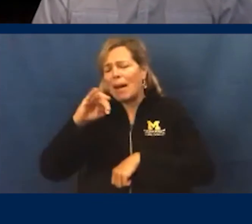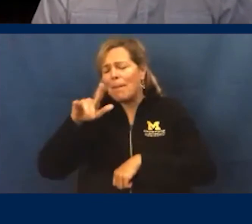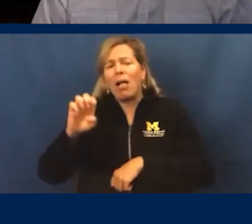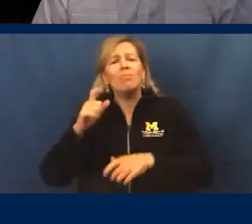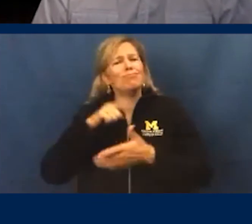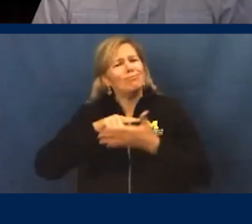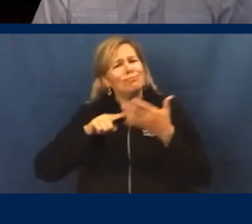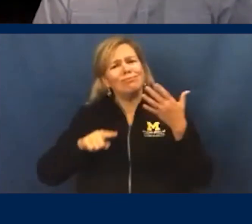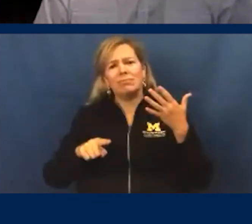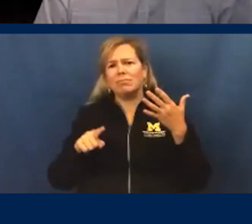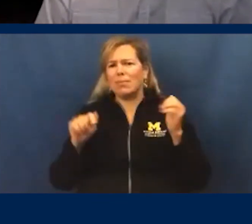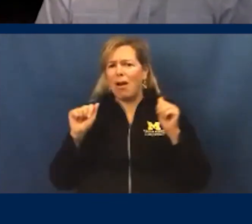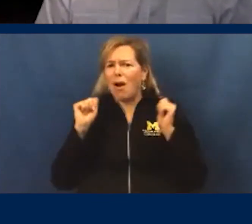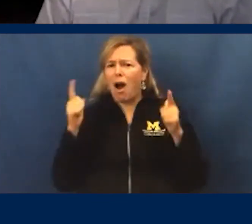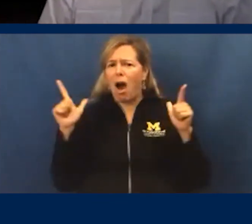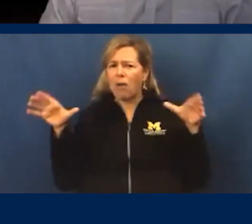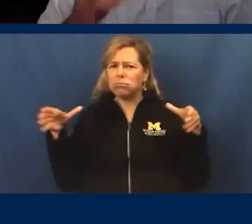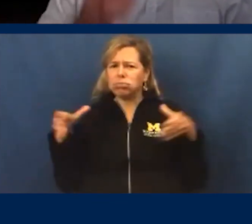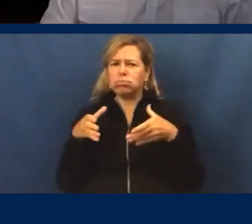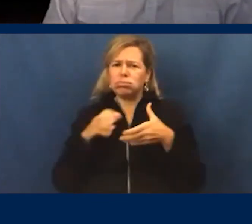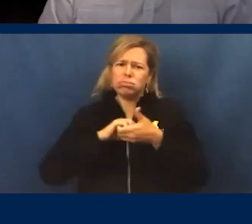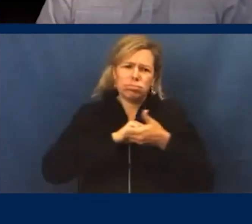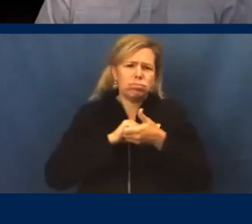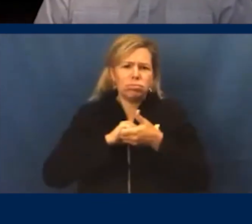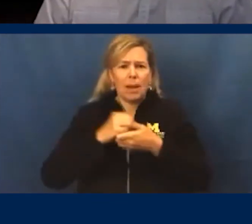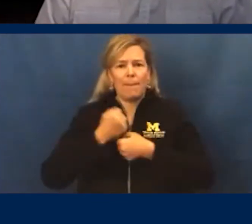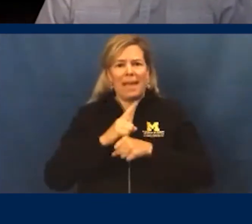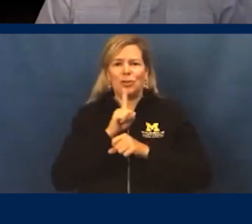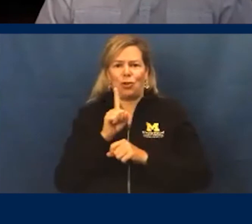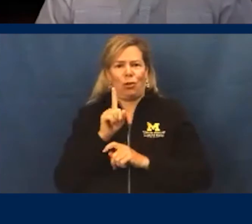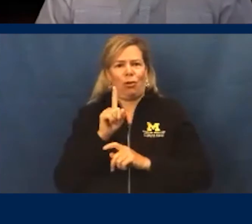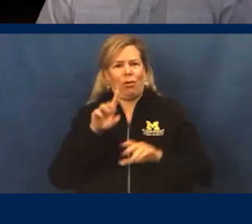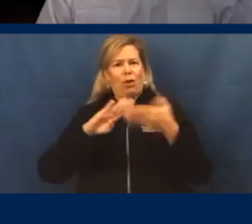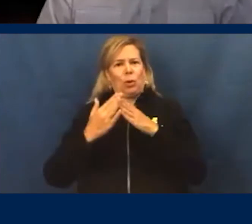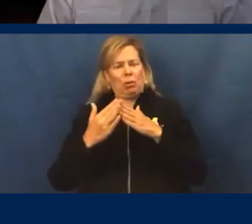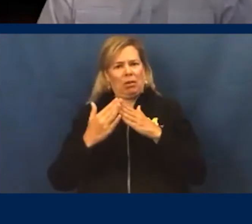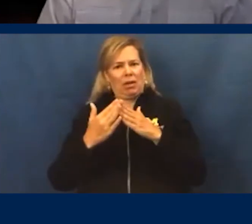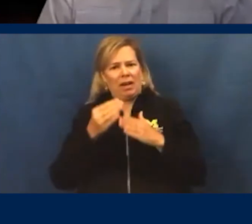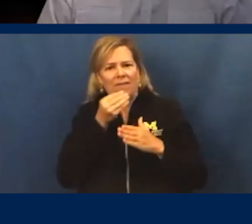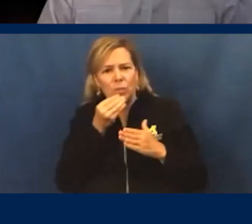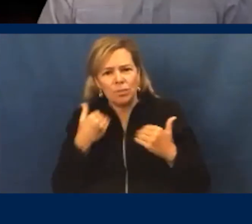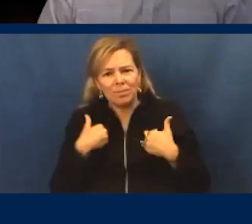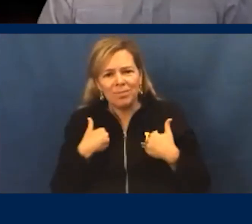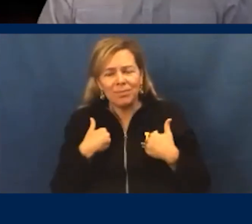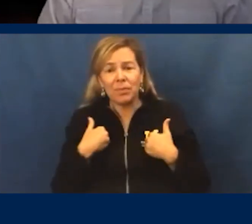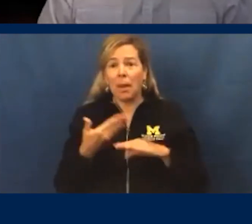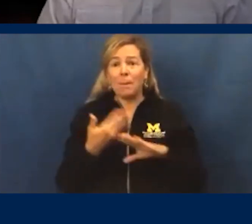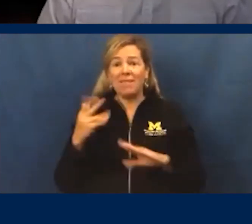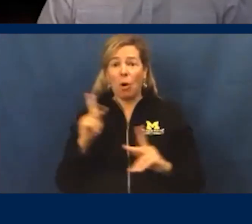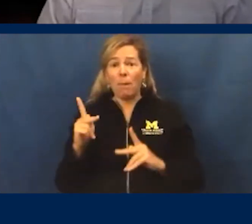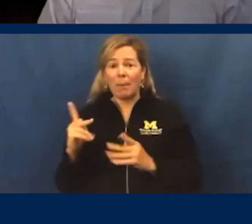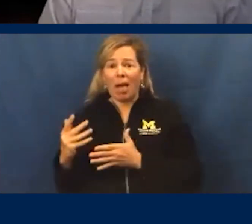to make sure that there was not food insecurity. But one of the issues that we started seeing was when people were hoarding food,